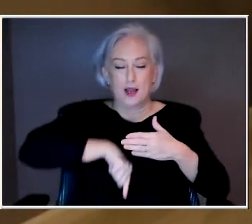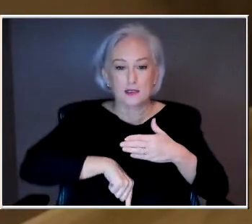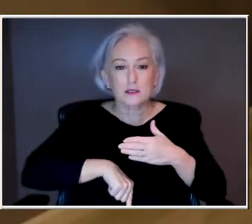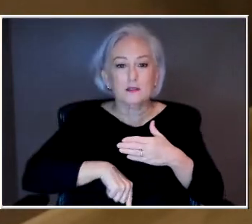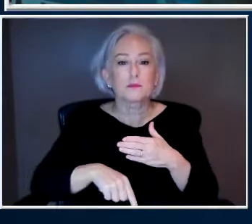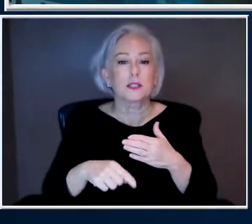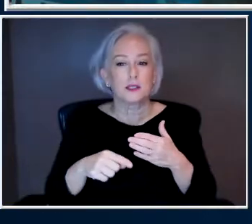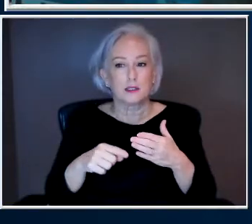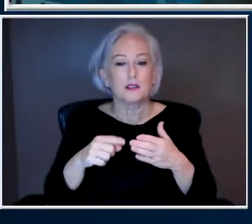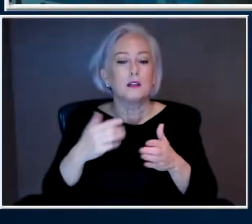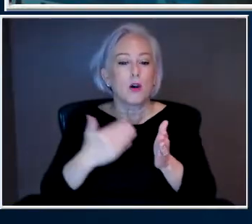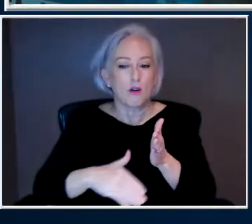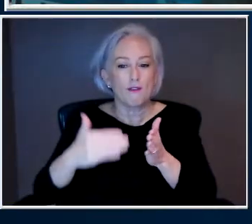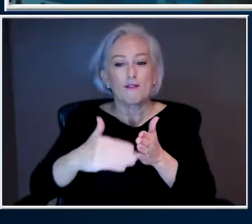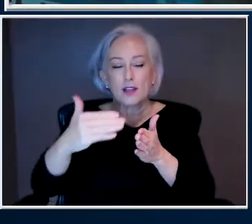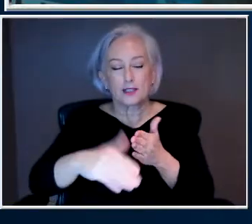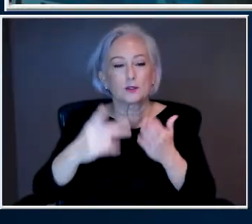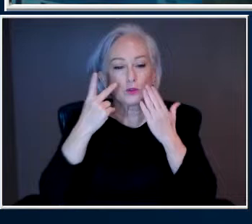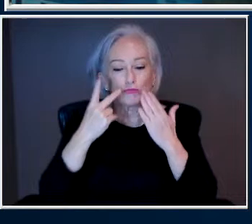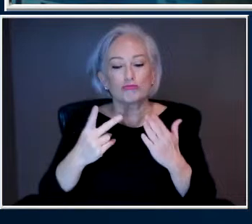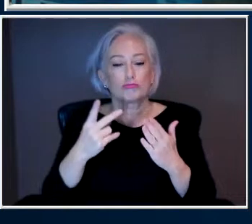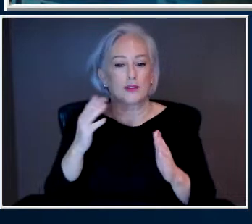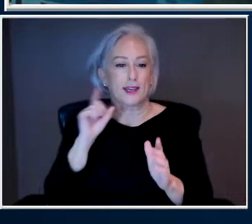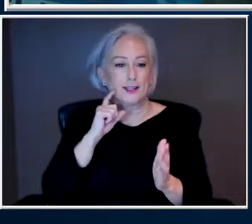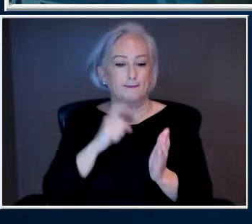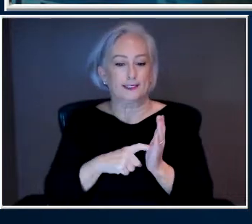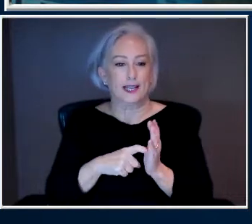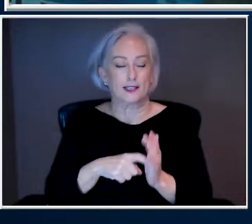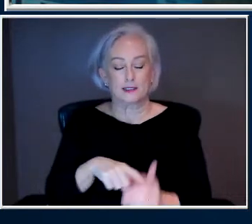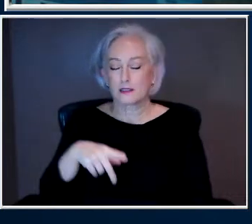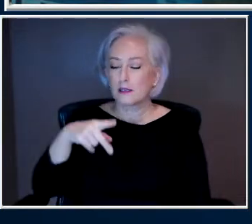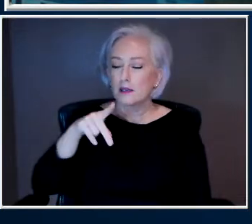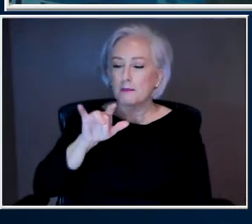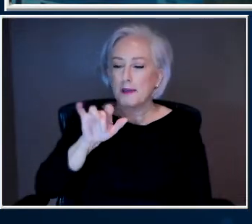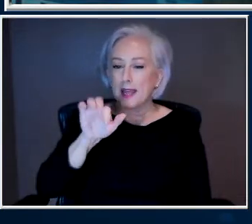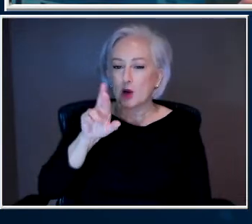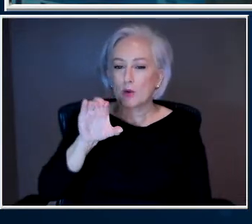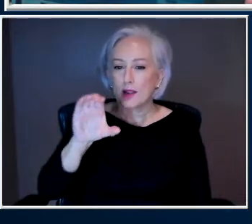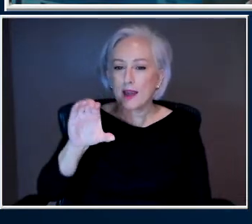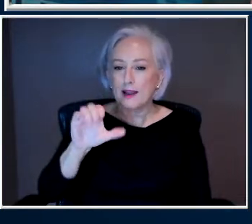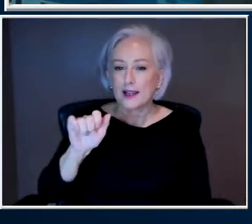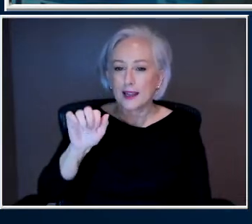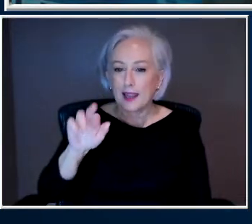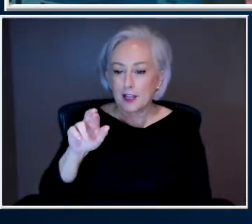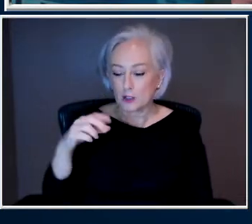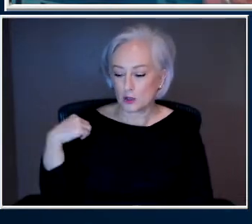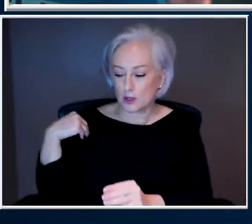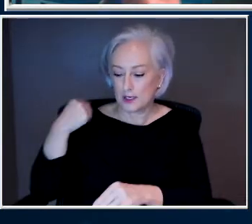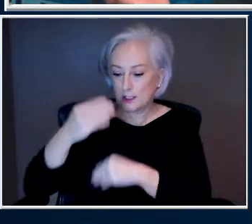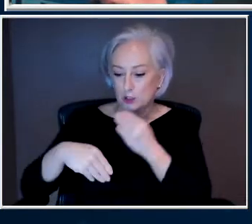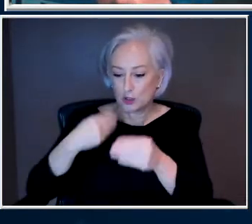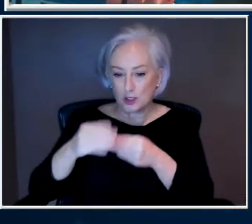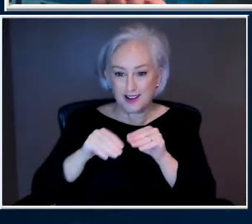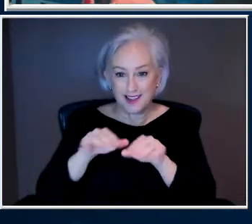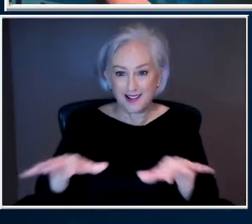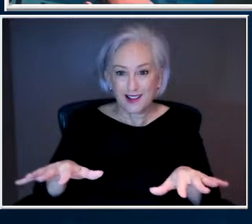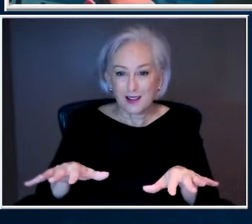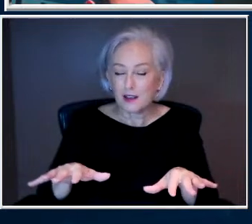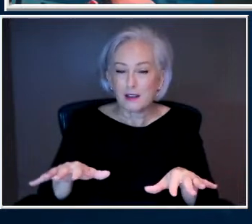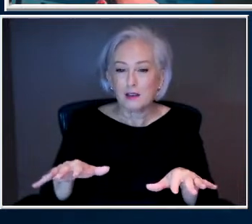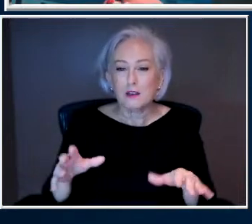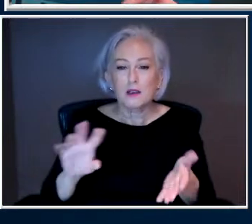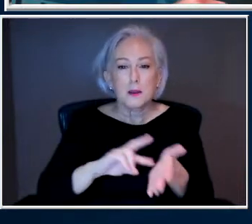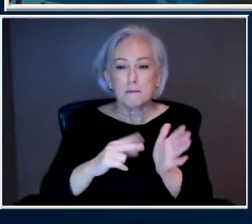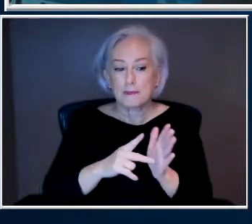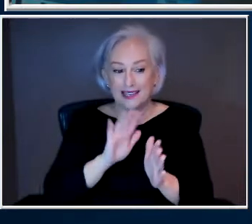basis. Is pancreatic cancer genetic? Is there any more risk to Chris's family? He's got a huge